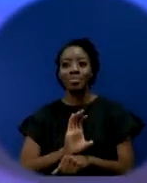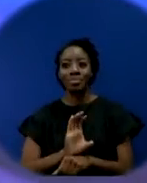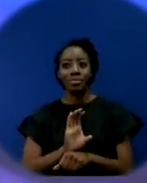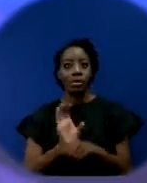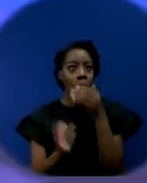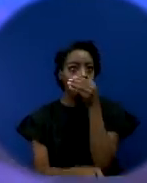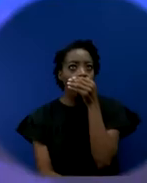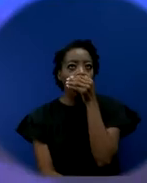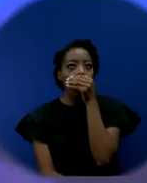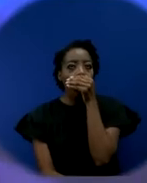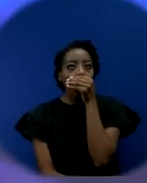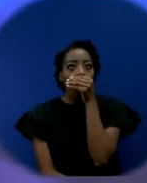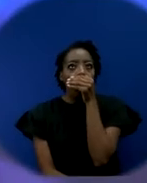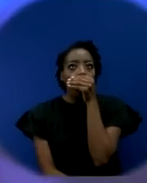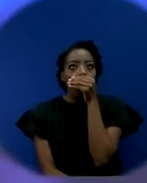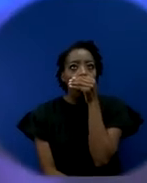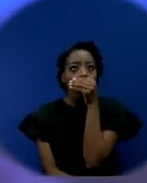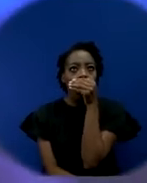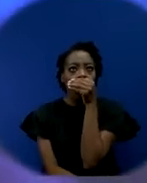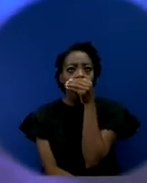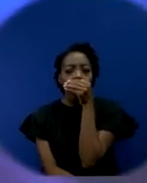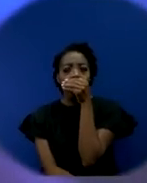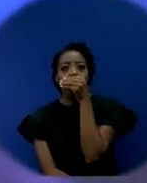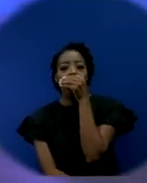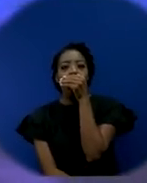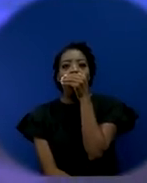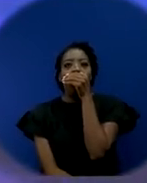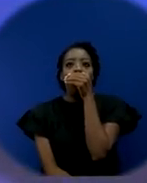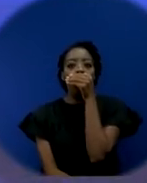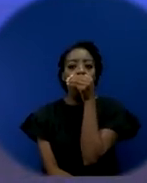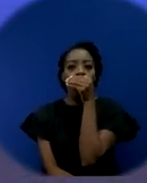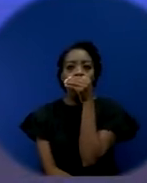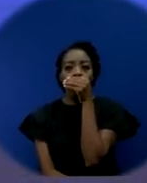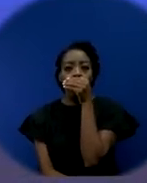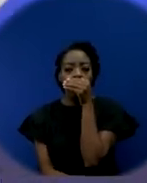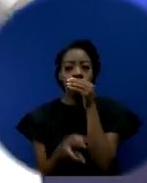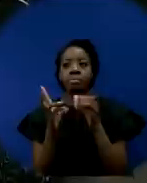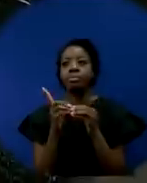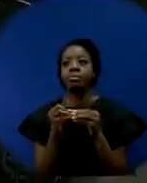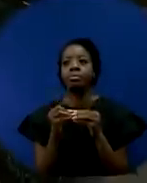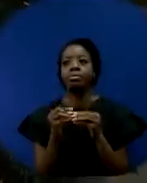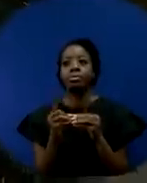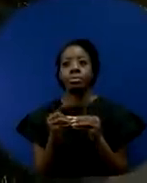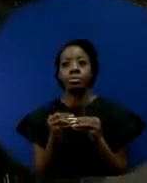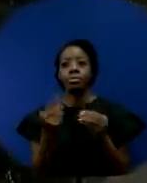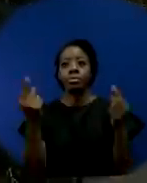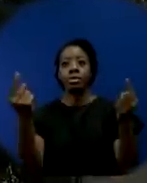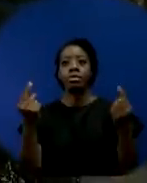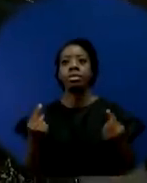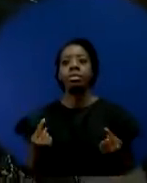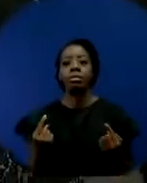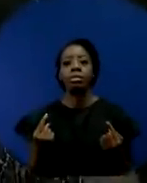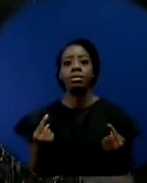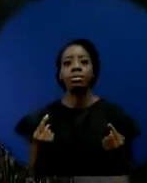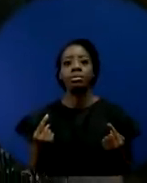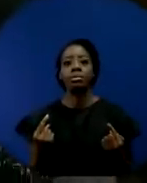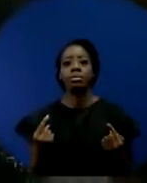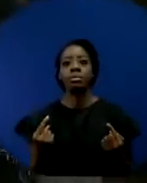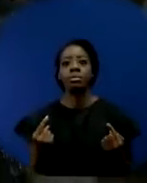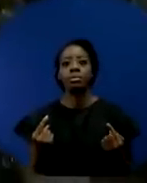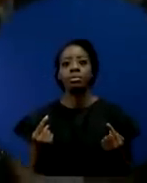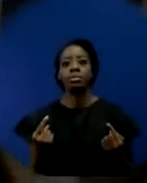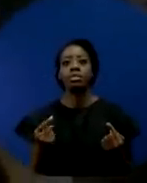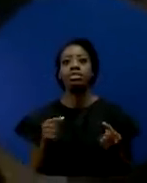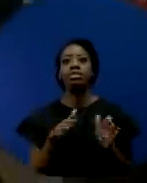One more is coming down the aisle. Tell her she's welcome while she's walking. You're welcome. Tell her she's That's welcome while world. She's